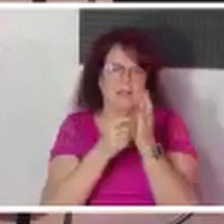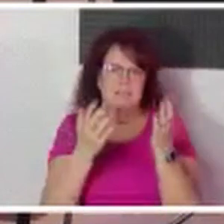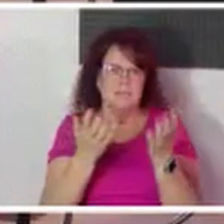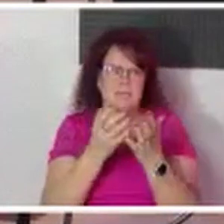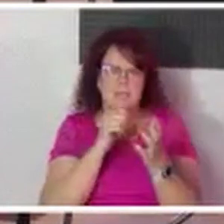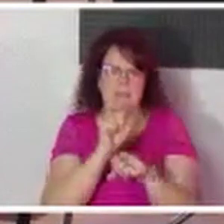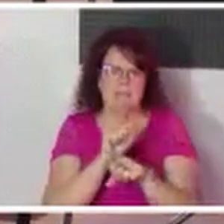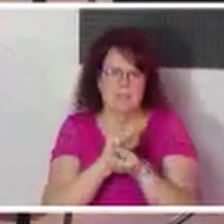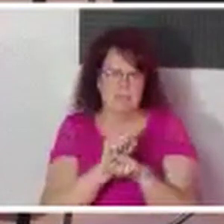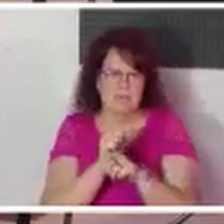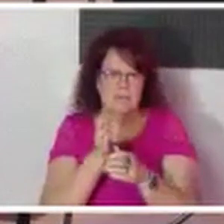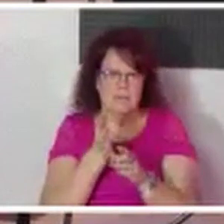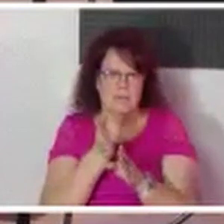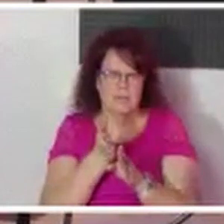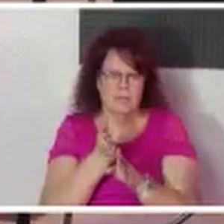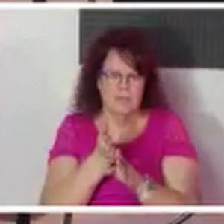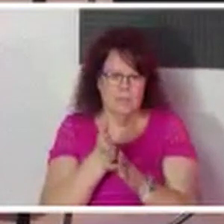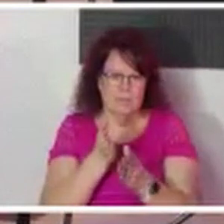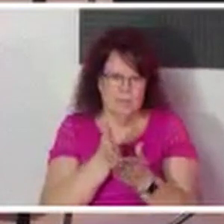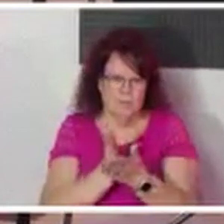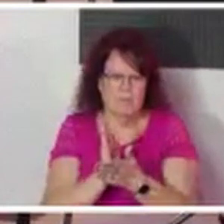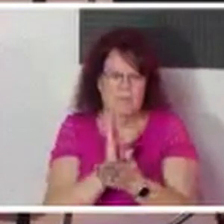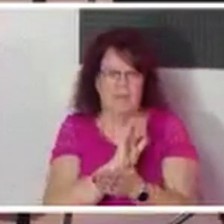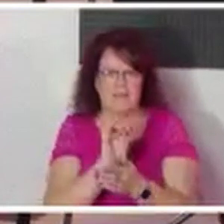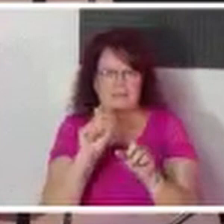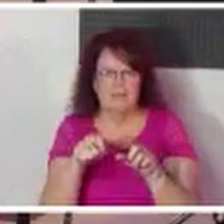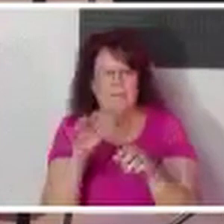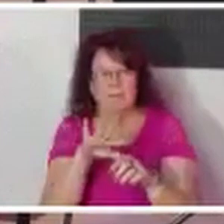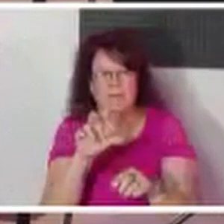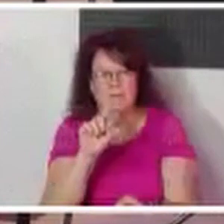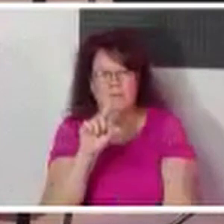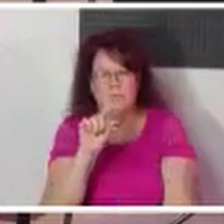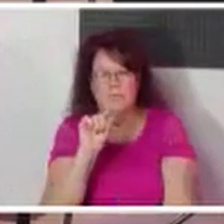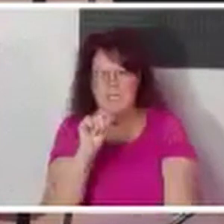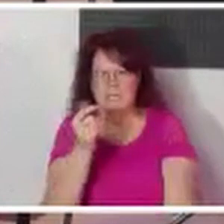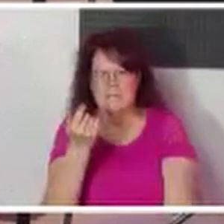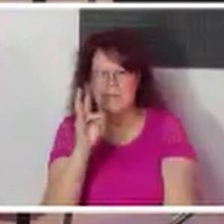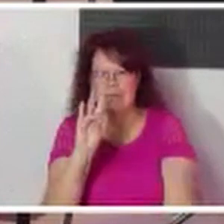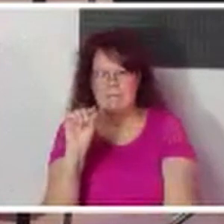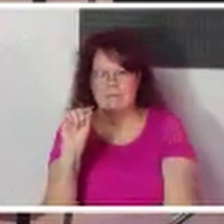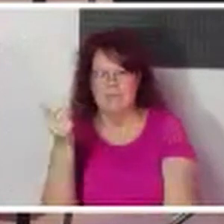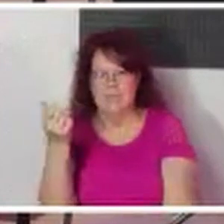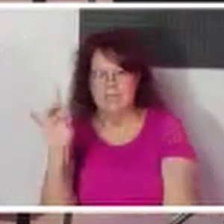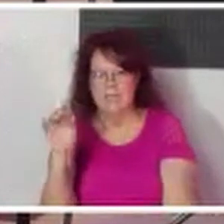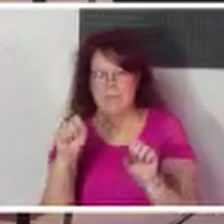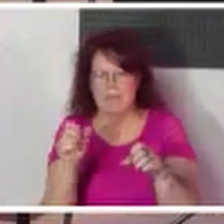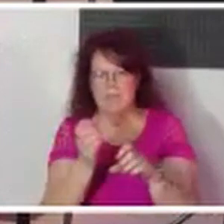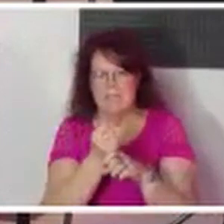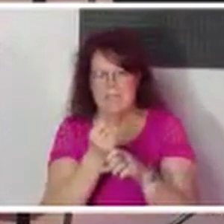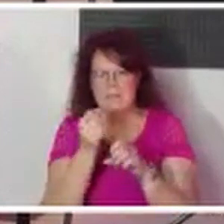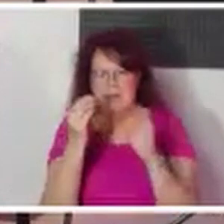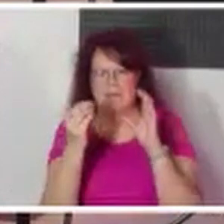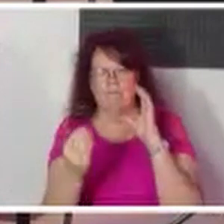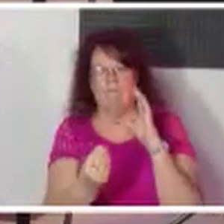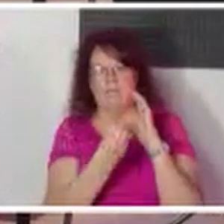functioning correctly as it should. And so around 2017, 2018, we were able to get funding from the Audacious Project,